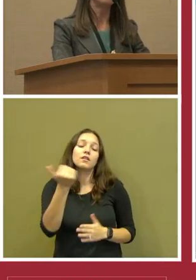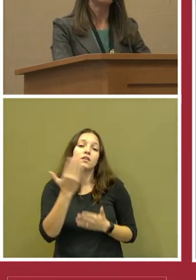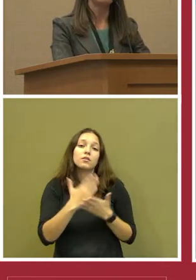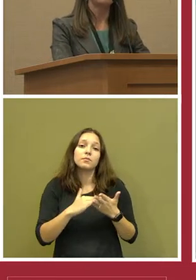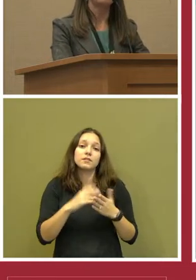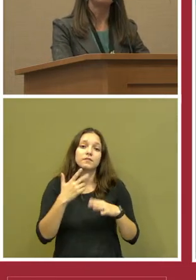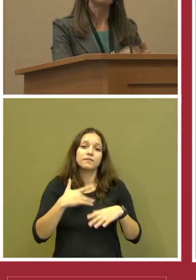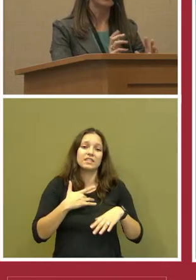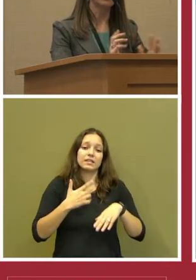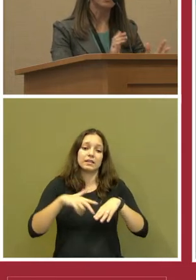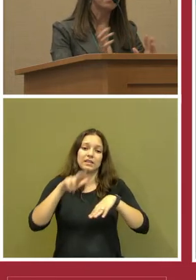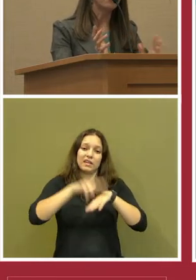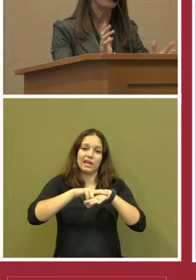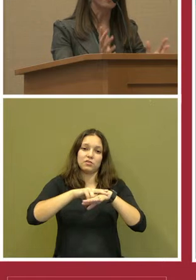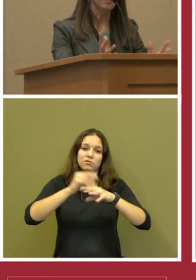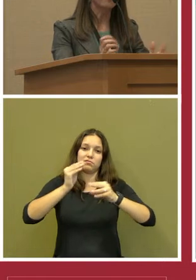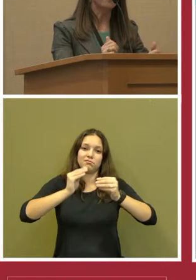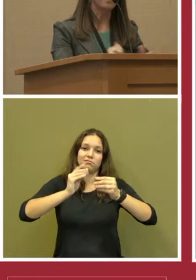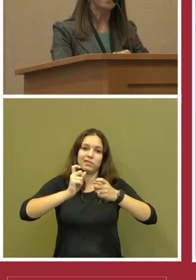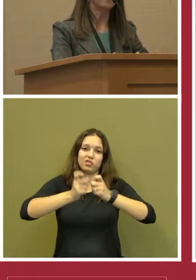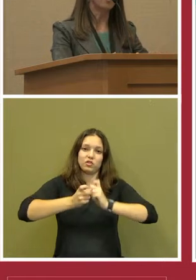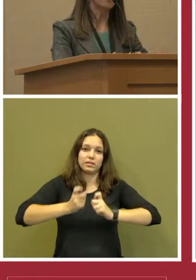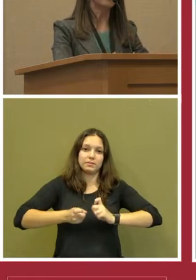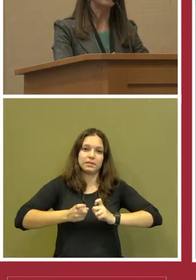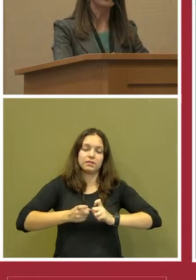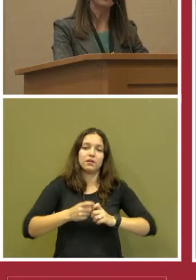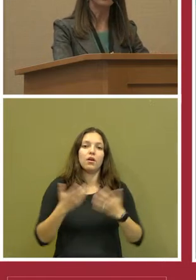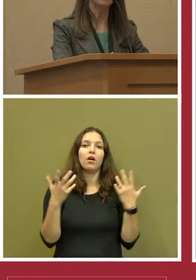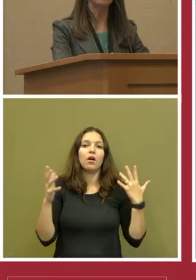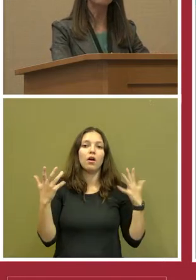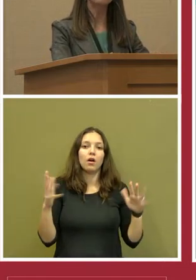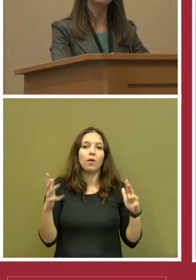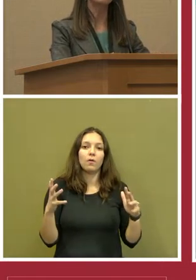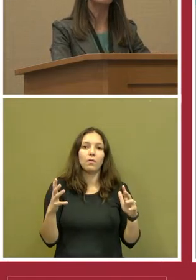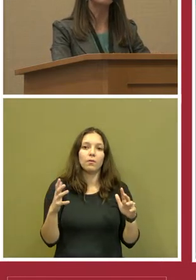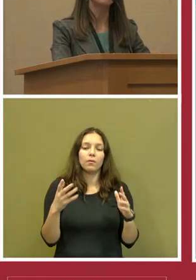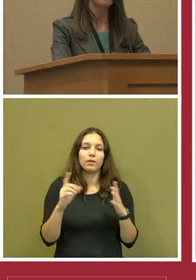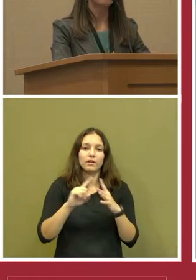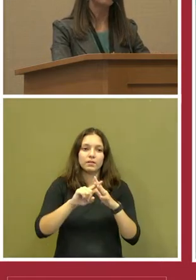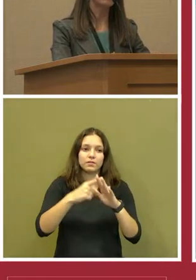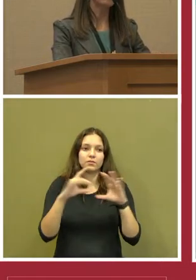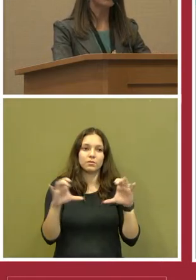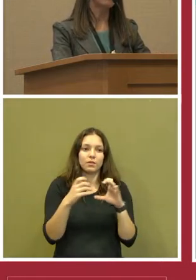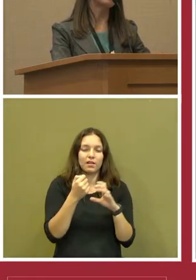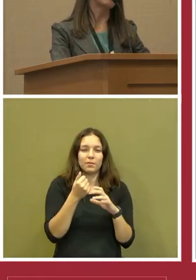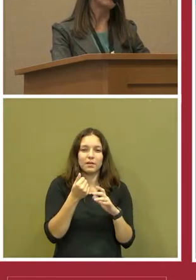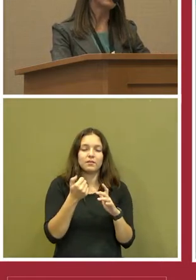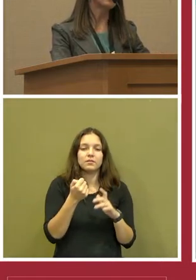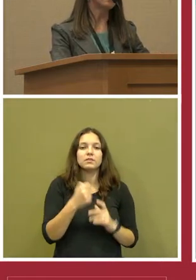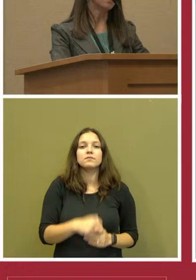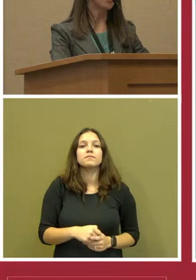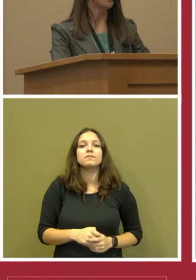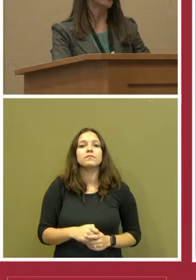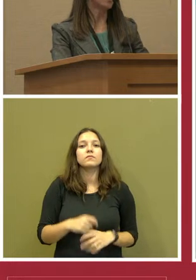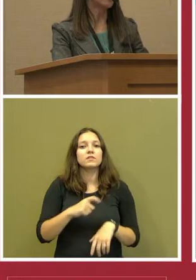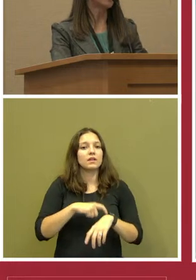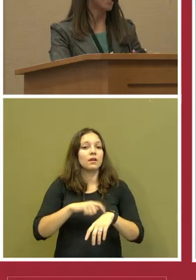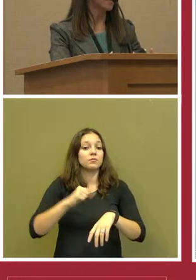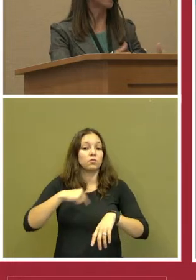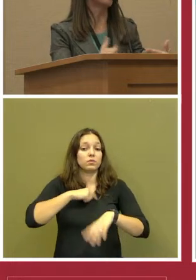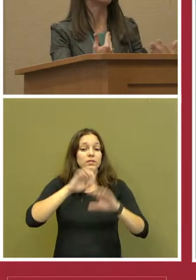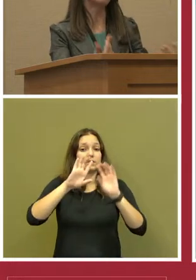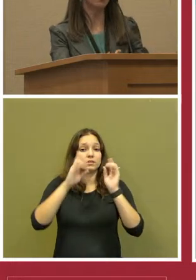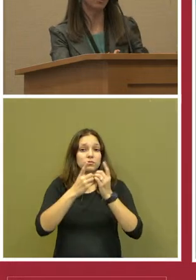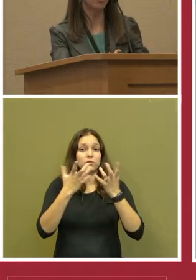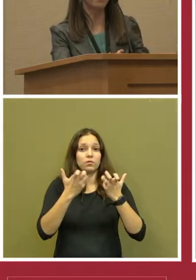natural adjustment, we were kind of already starting to do a little of this, is that there might be times that we as a district want to